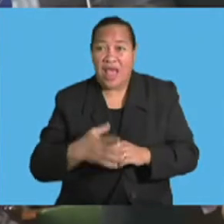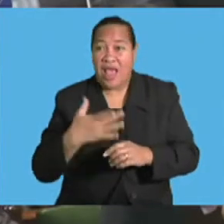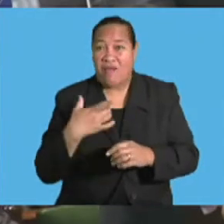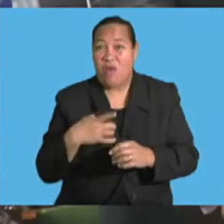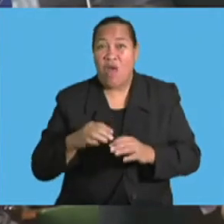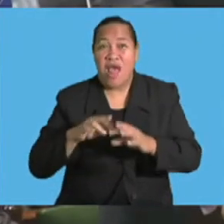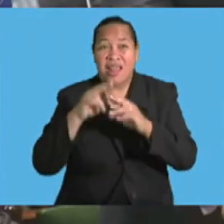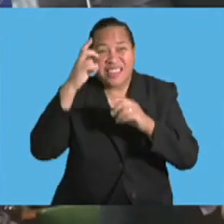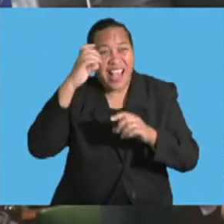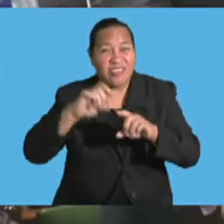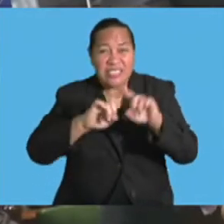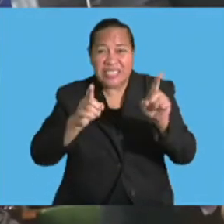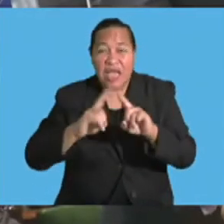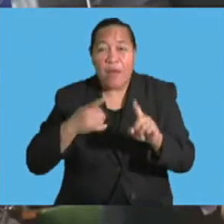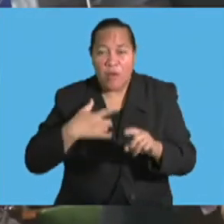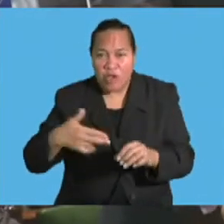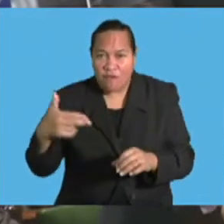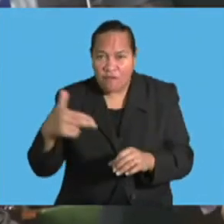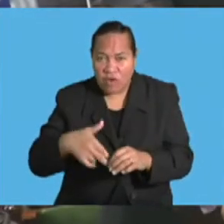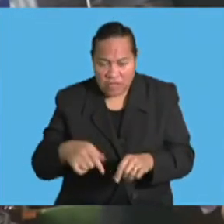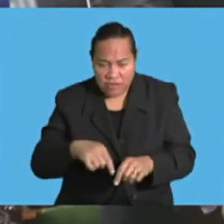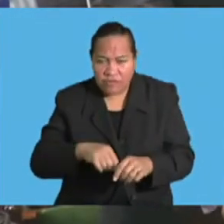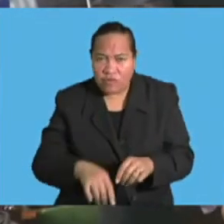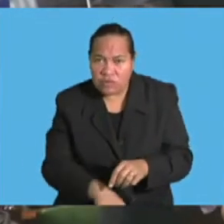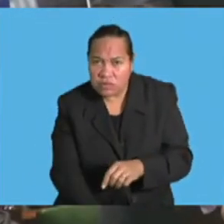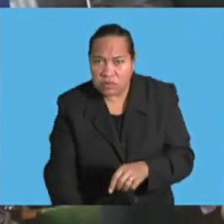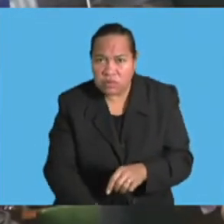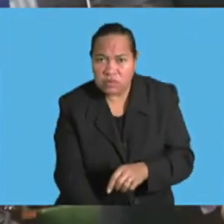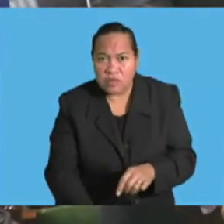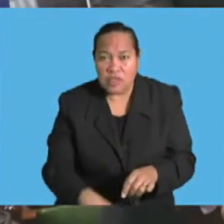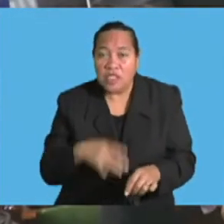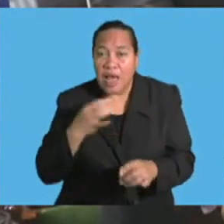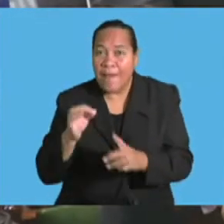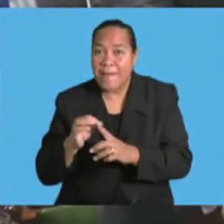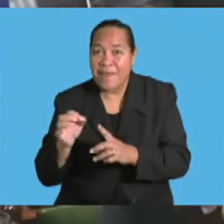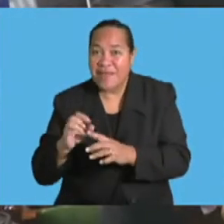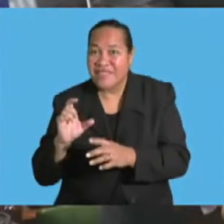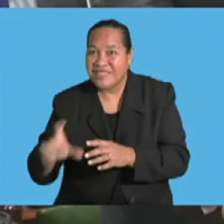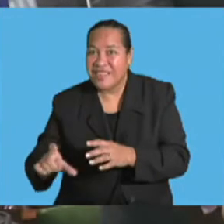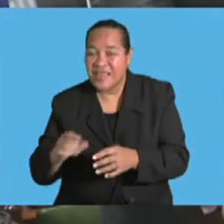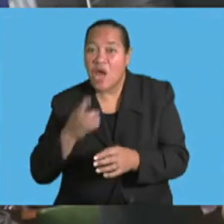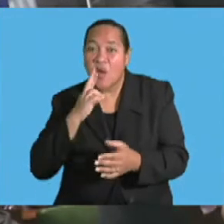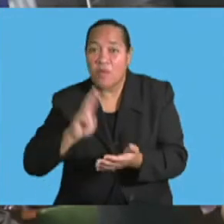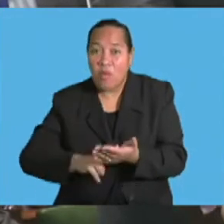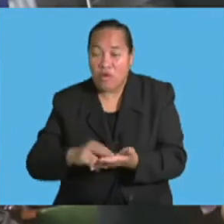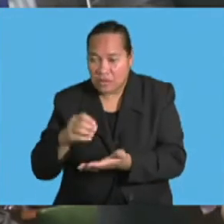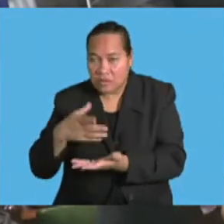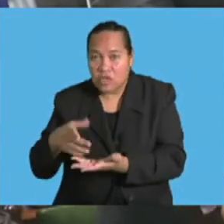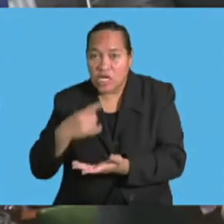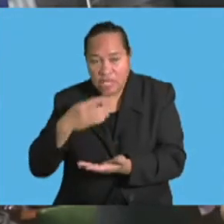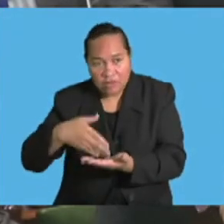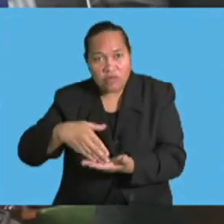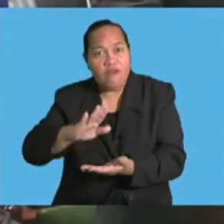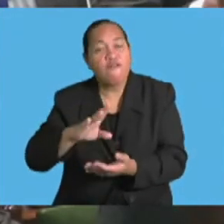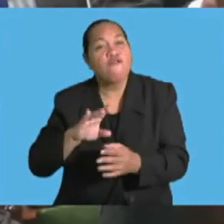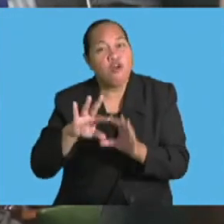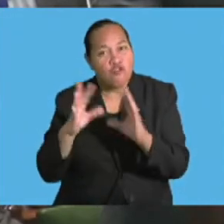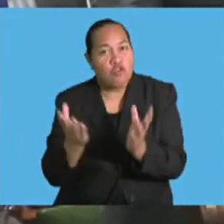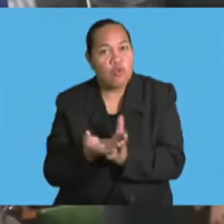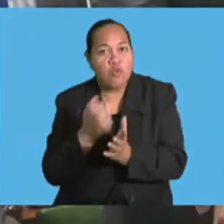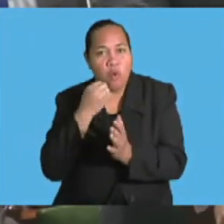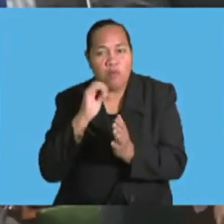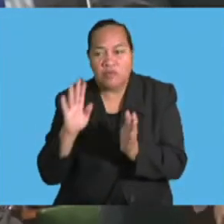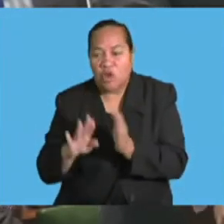pressure from certain fossil fuel producers, set aside the IPCC scientific report endorsing the call for global warming to be capped